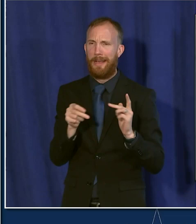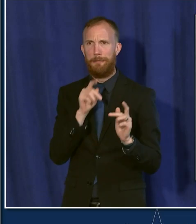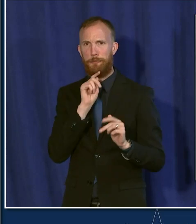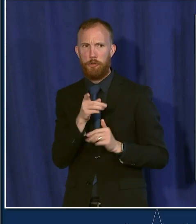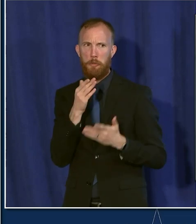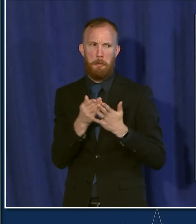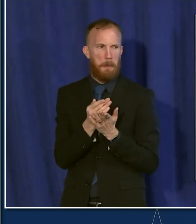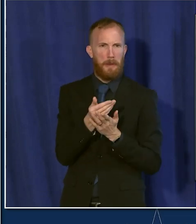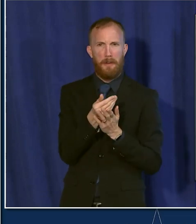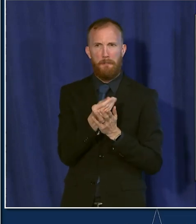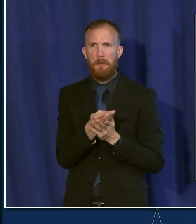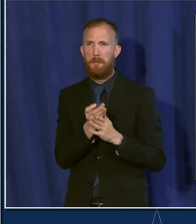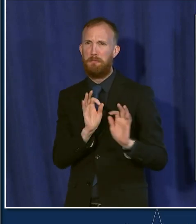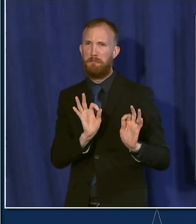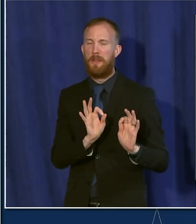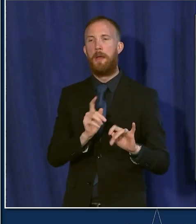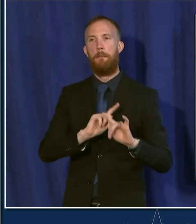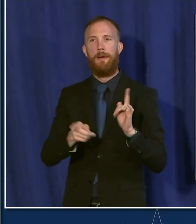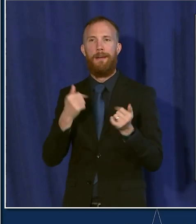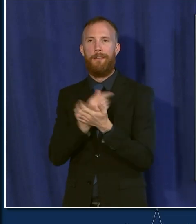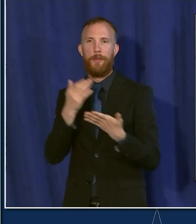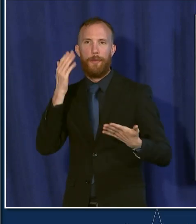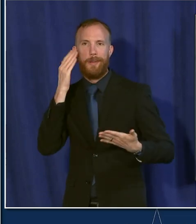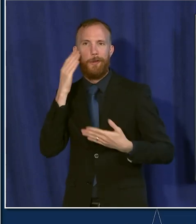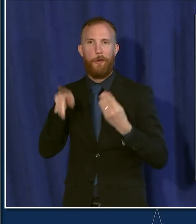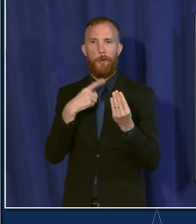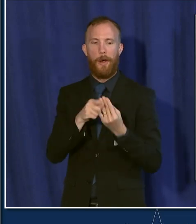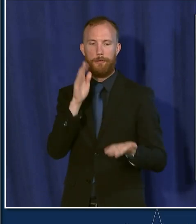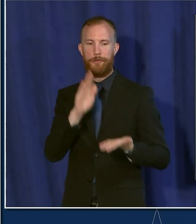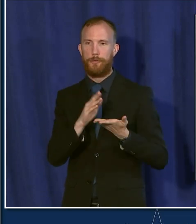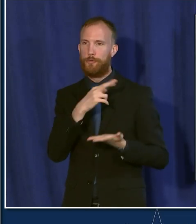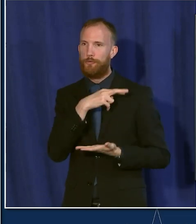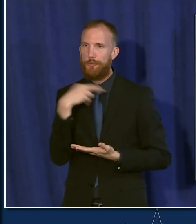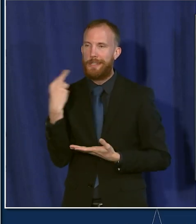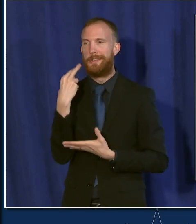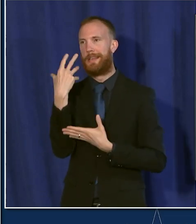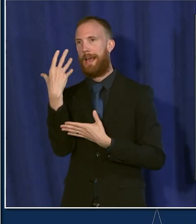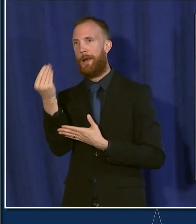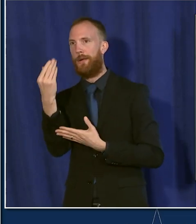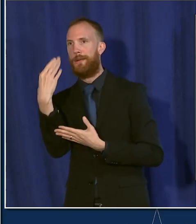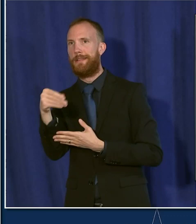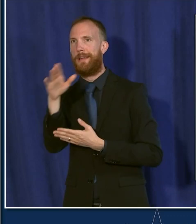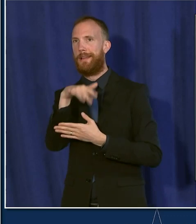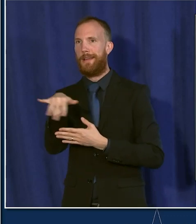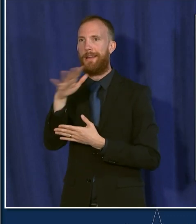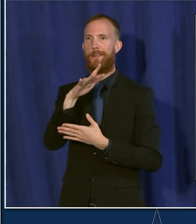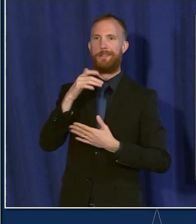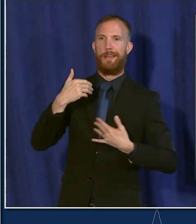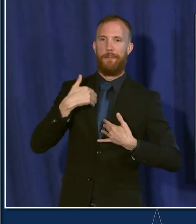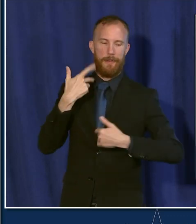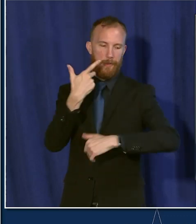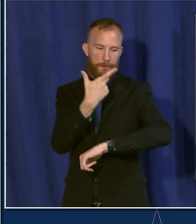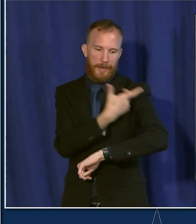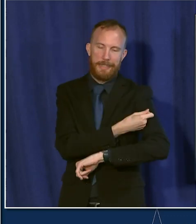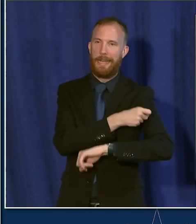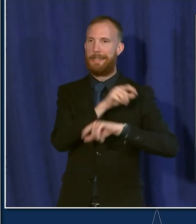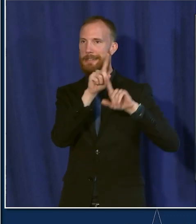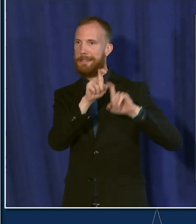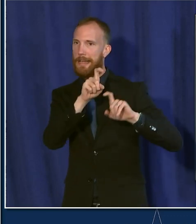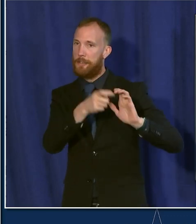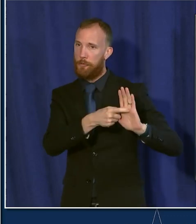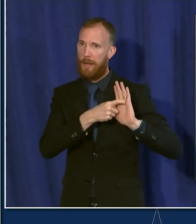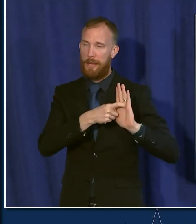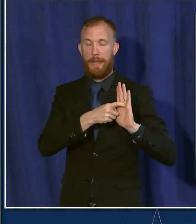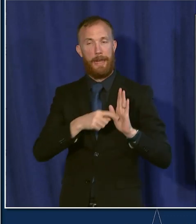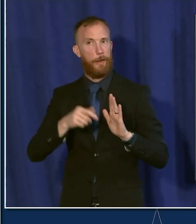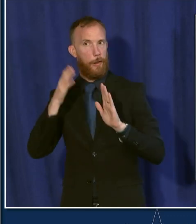that the combination of what we know about limiting risk in outdoor settings, pairing that with vaccination and or testing, and ideally